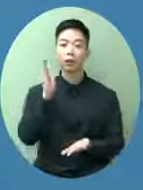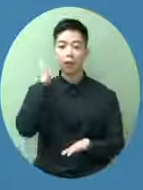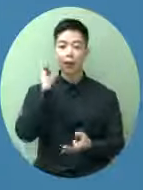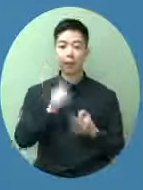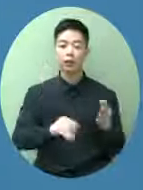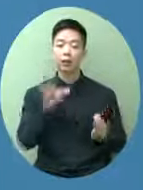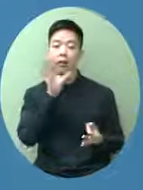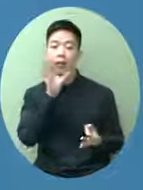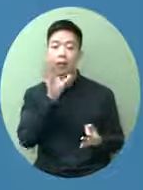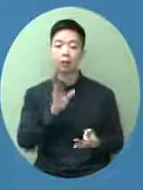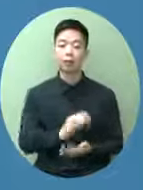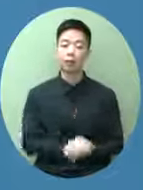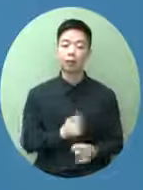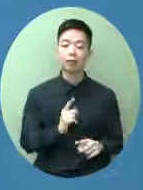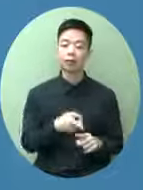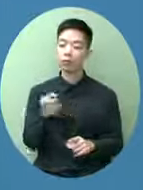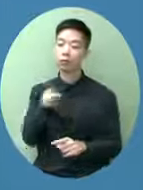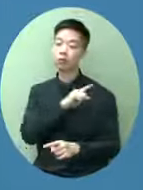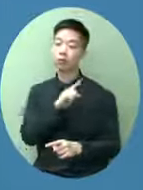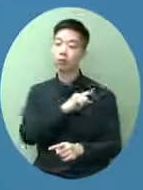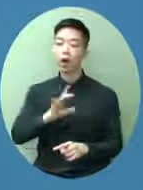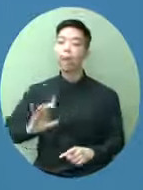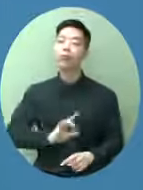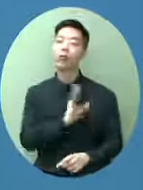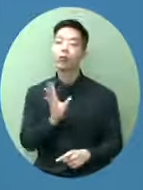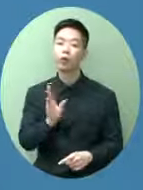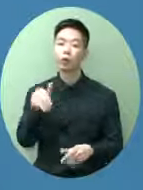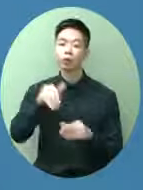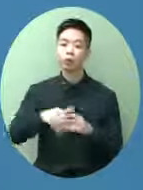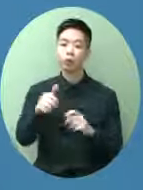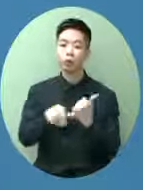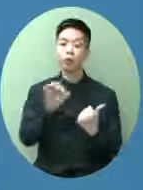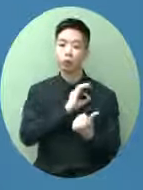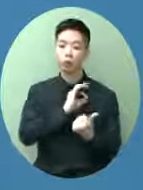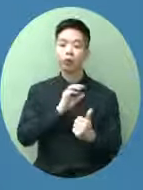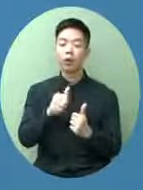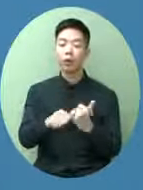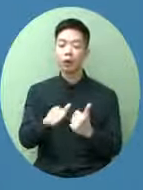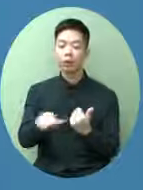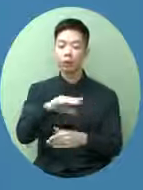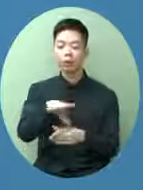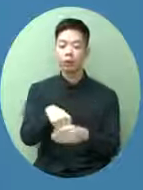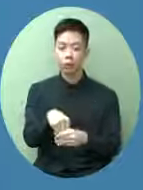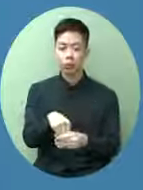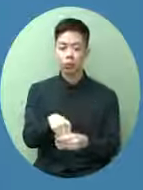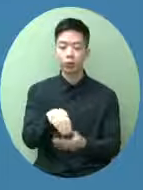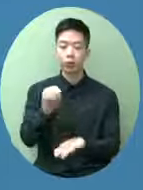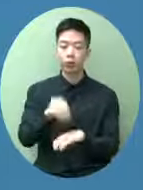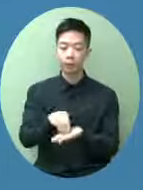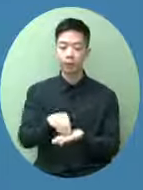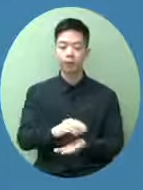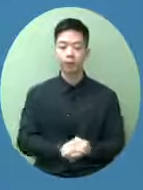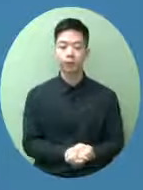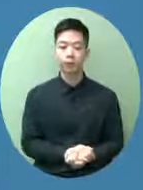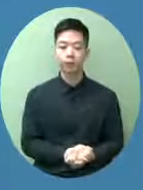the election committeethis is provided for in the local legislationwhich was enacted in May this